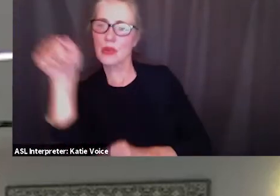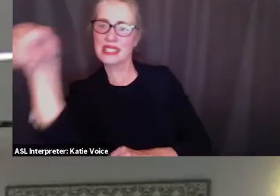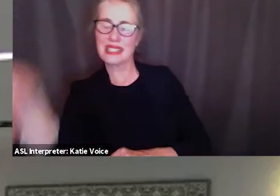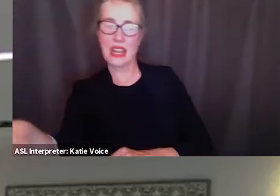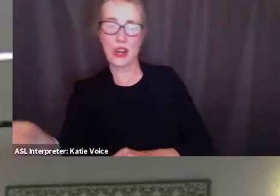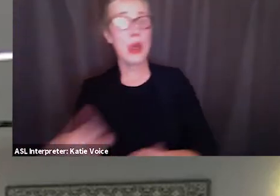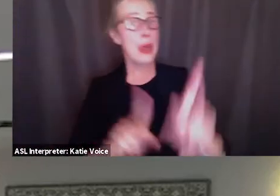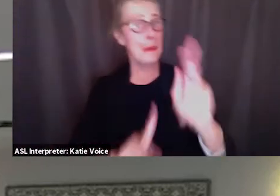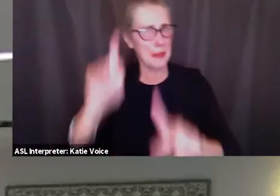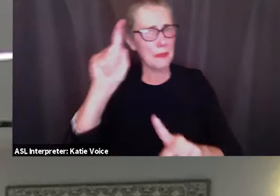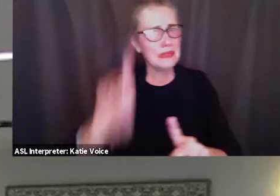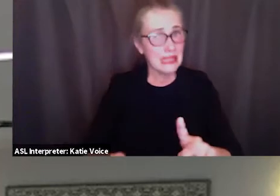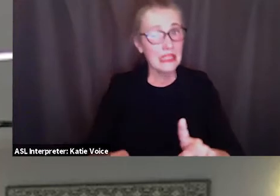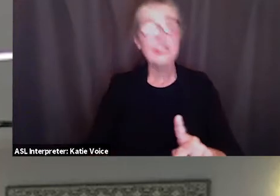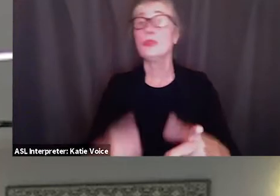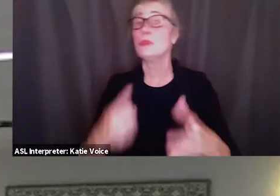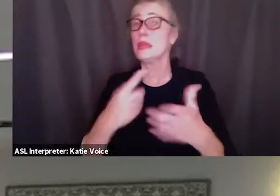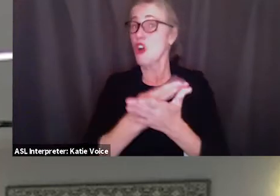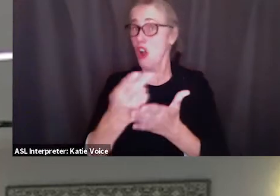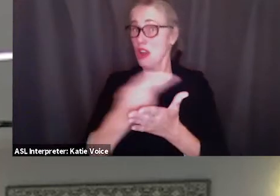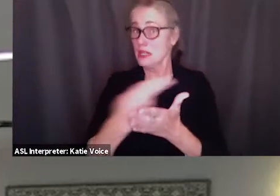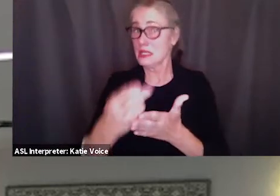truth.